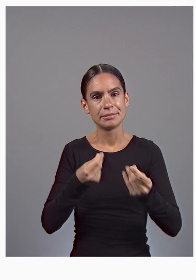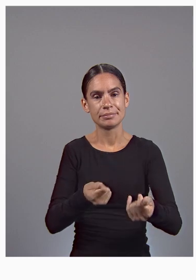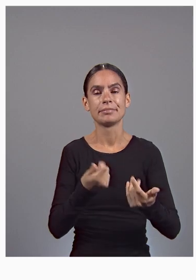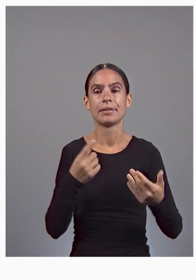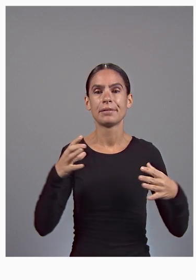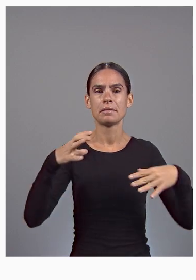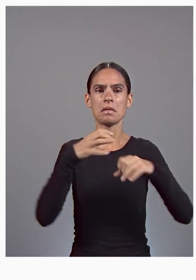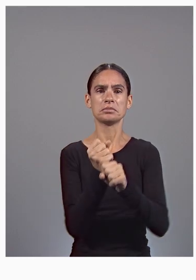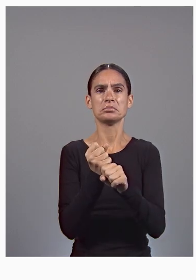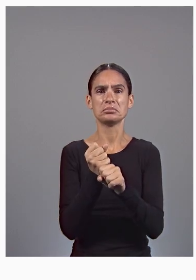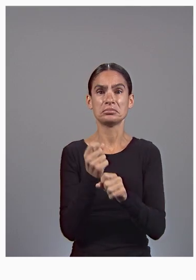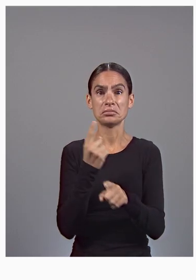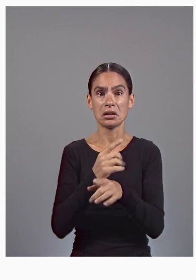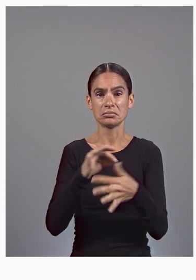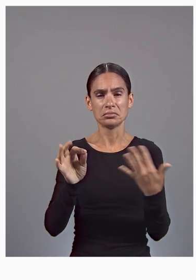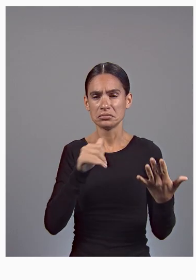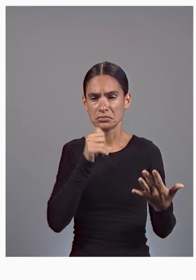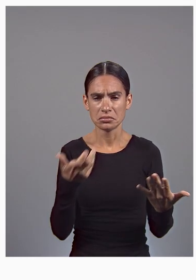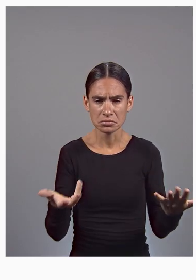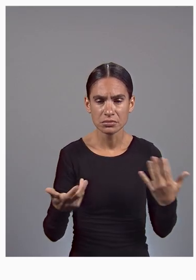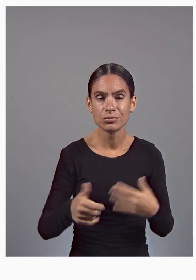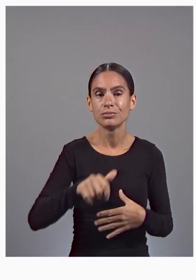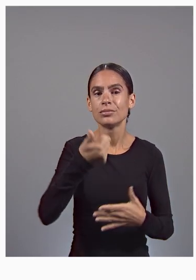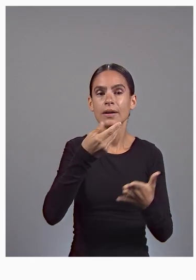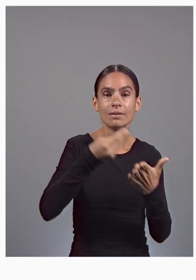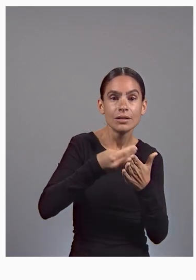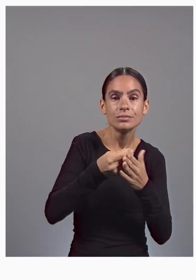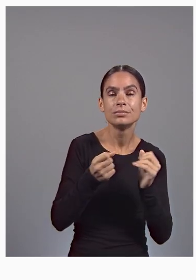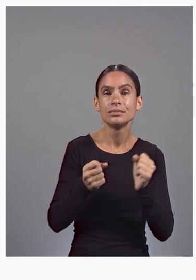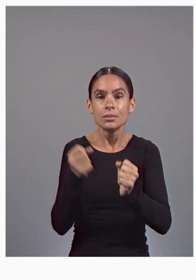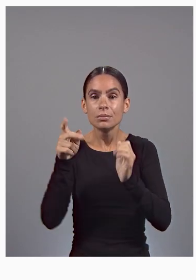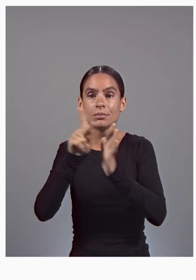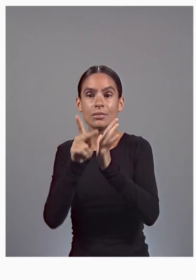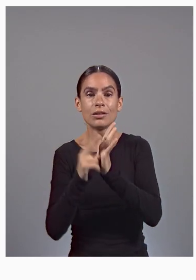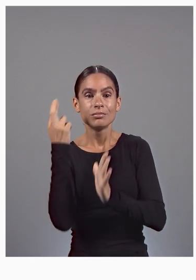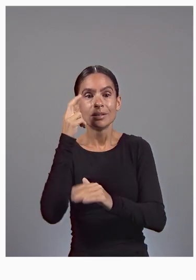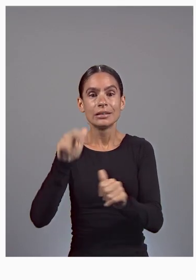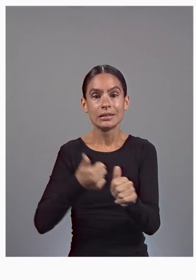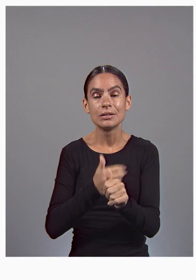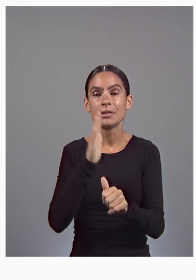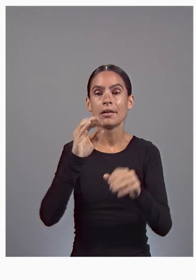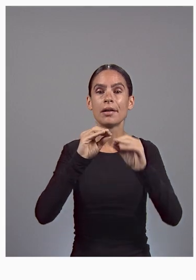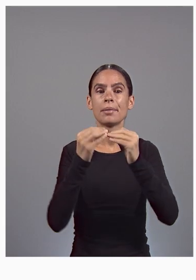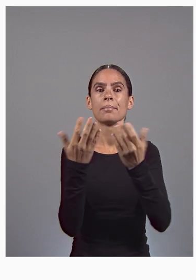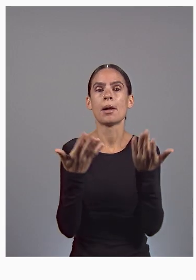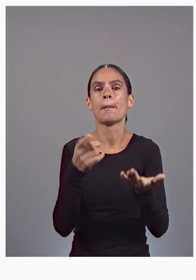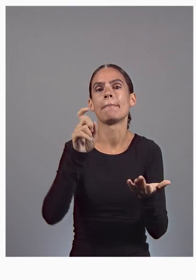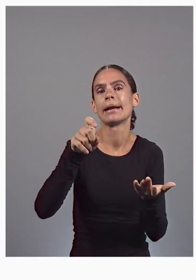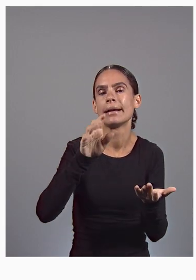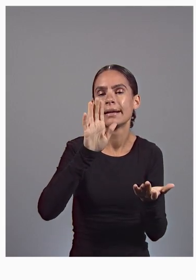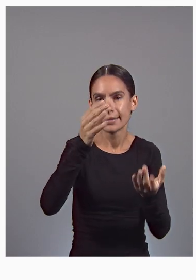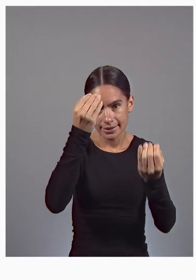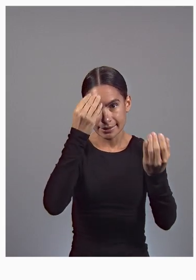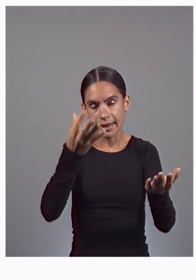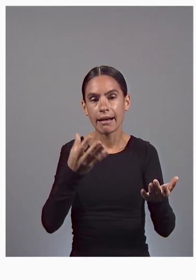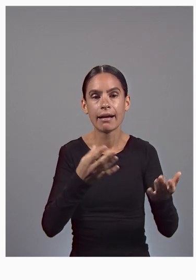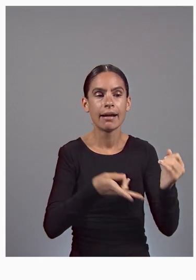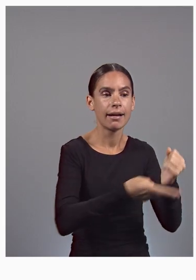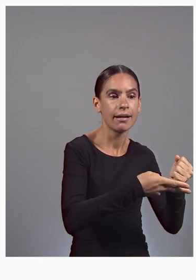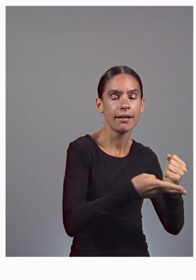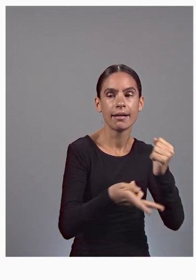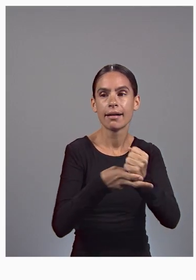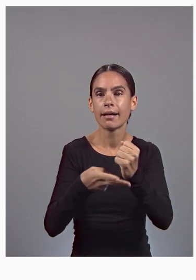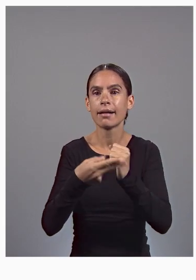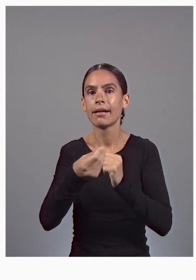financial, strategic, or even policy reasons, your organization might need data in different clouds. It's okay. So with BigQuery Omni,